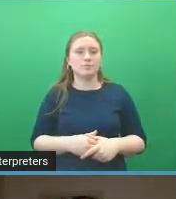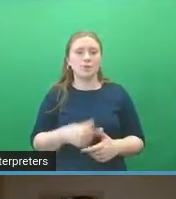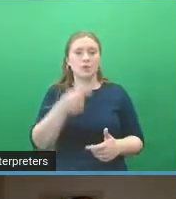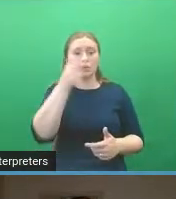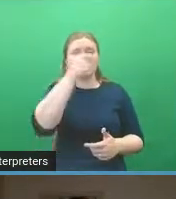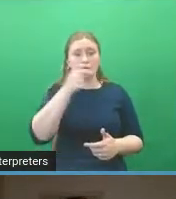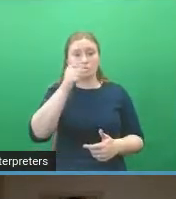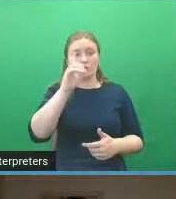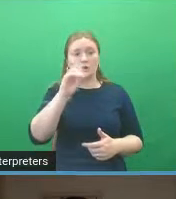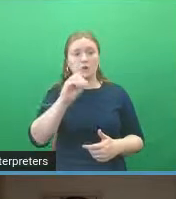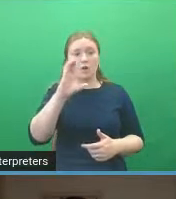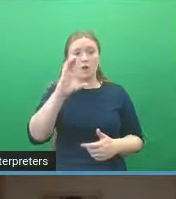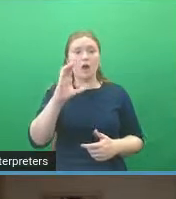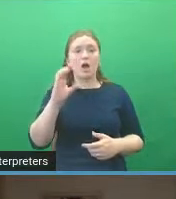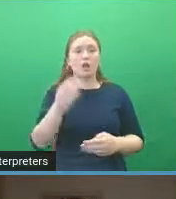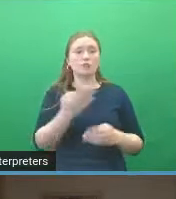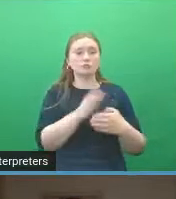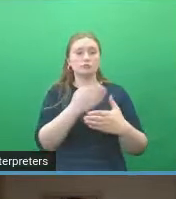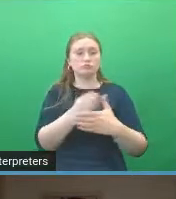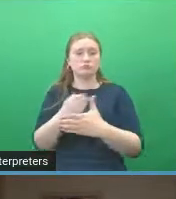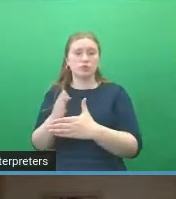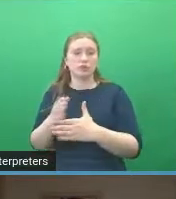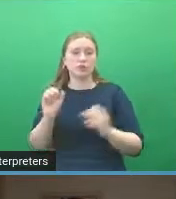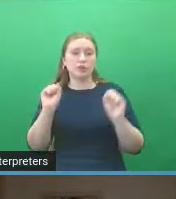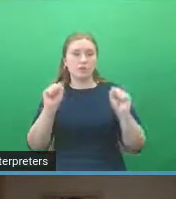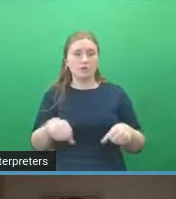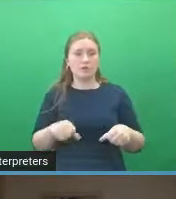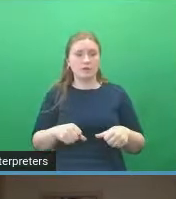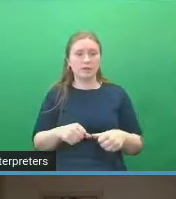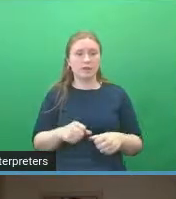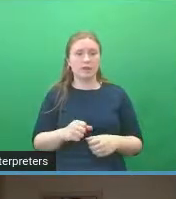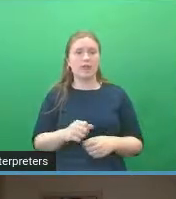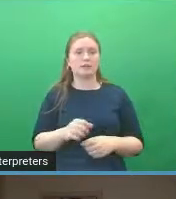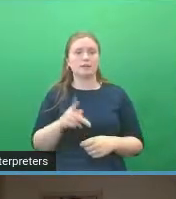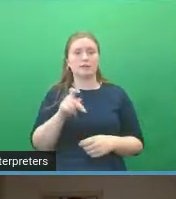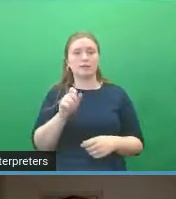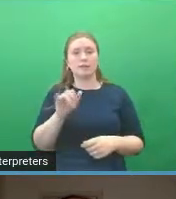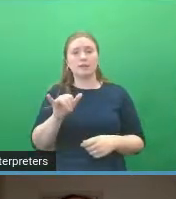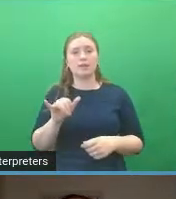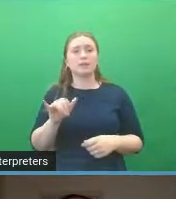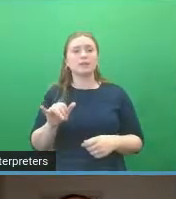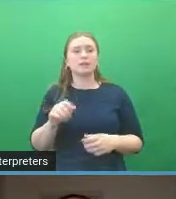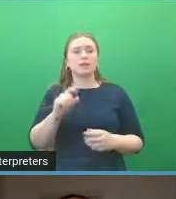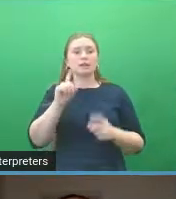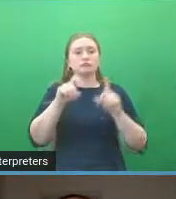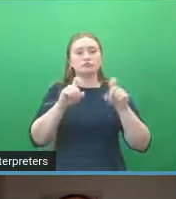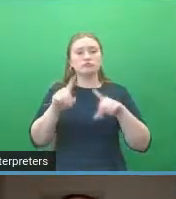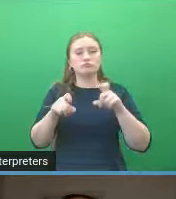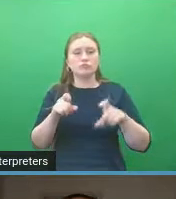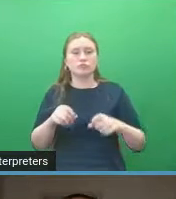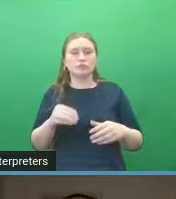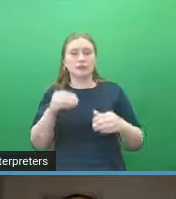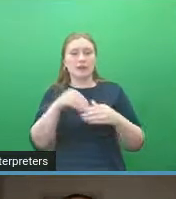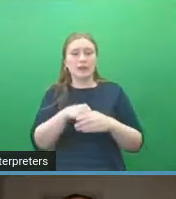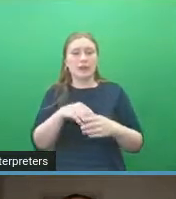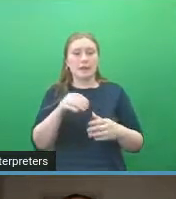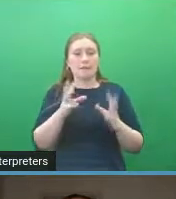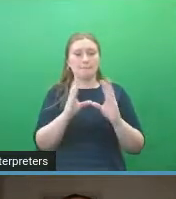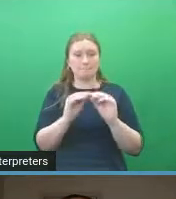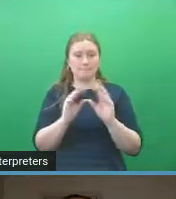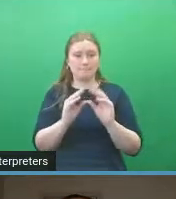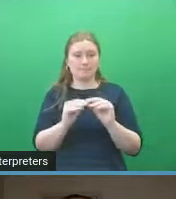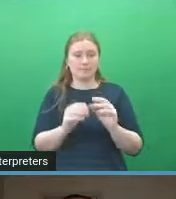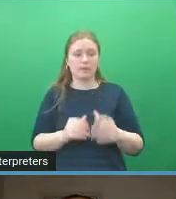to attendees in advance of a breakout with key questions they need to address during the meeting. Further, they state when meetings are large in size, more than